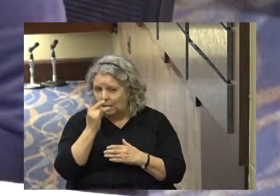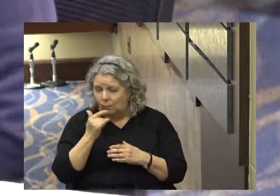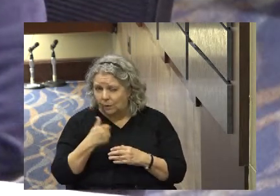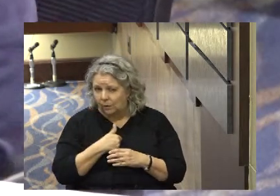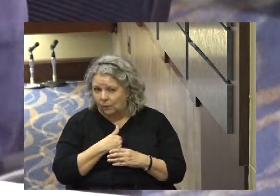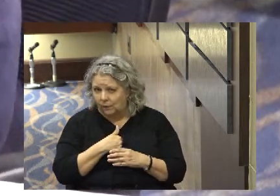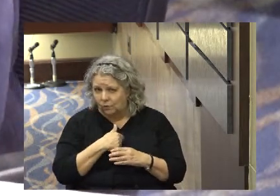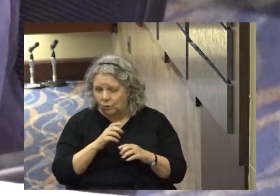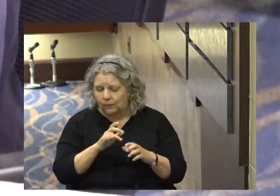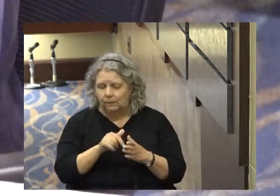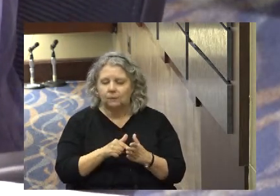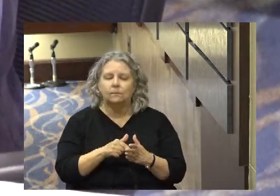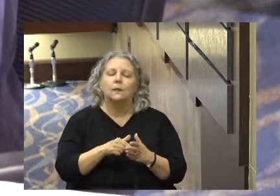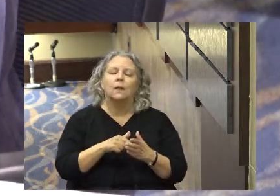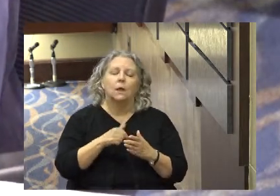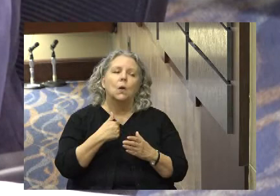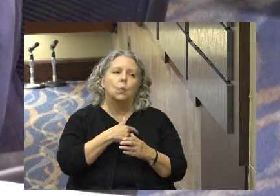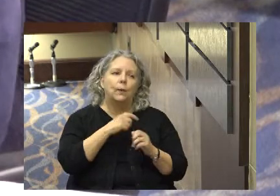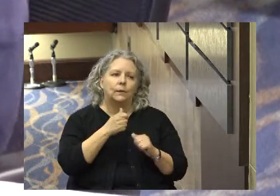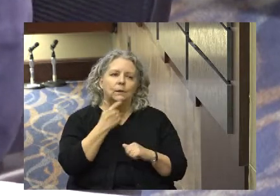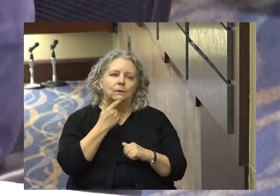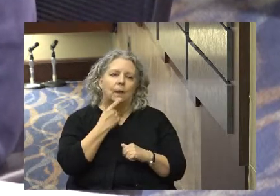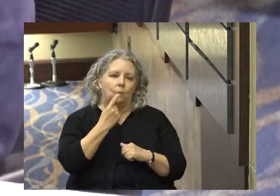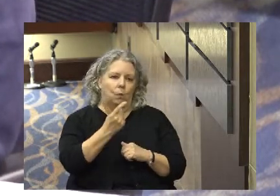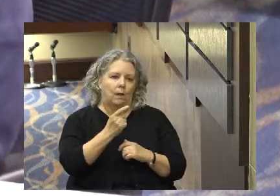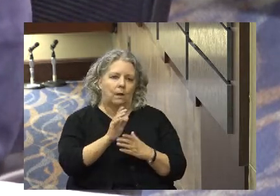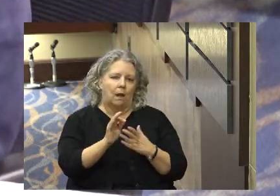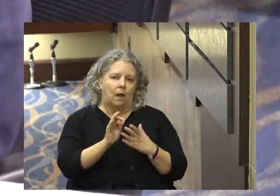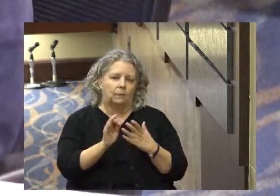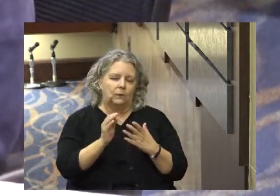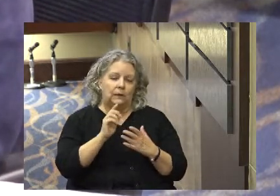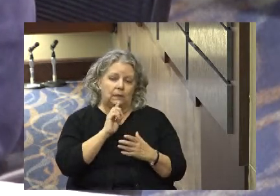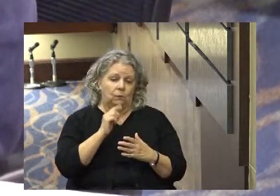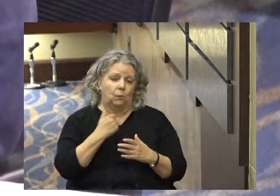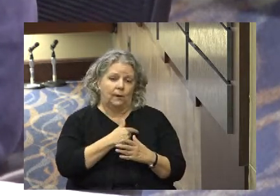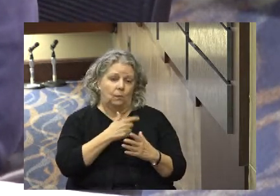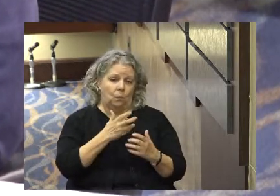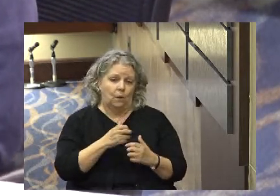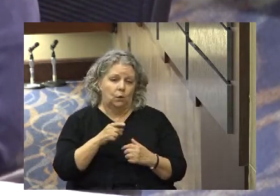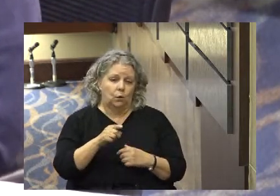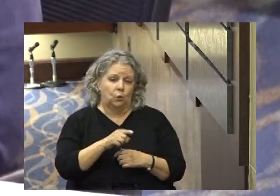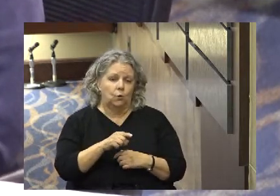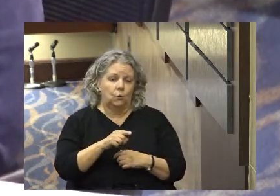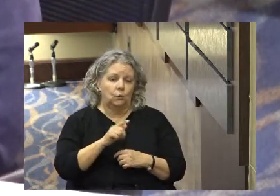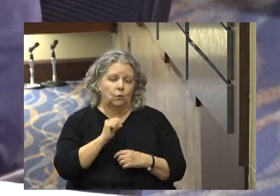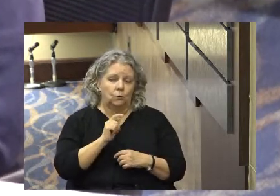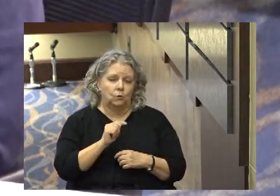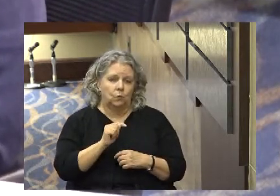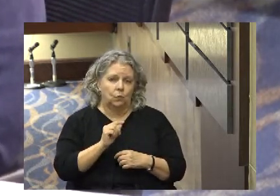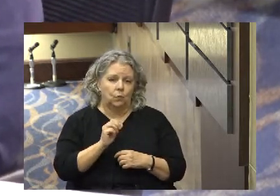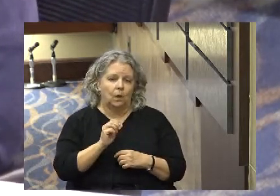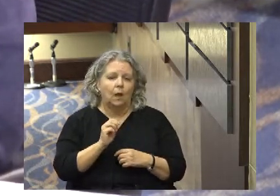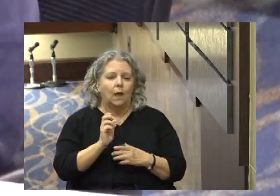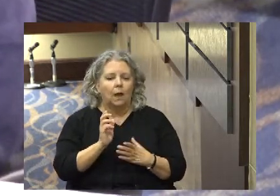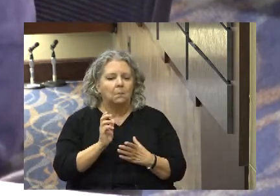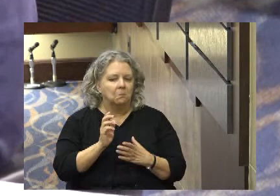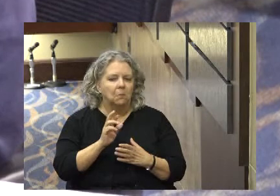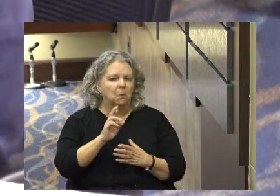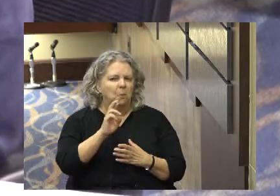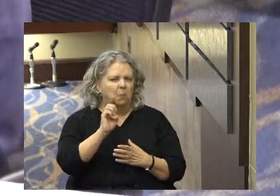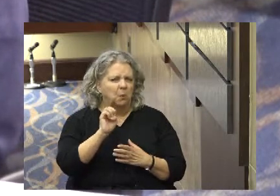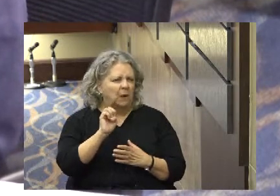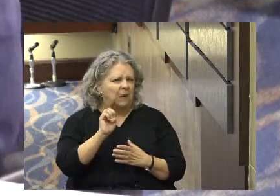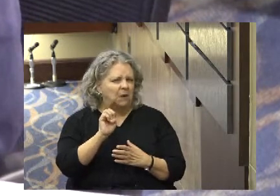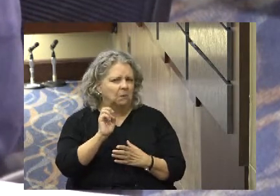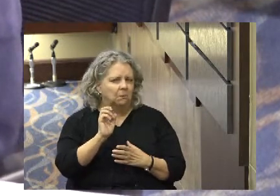certainly could say one of the options is we want you to recreate what the initial vision was and give us a price to give